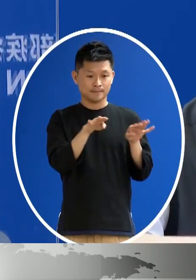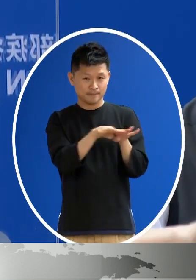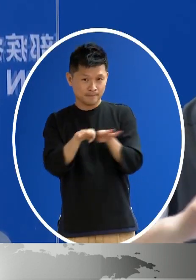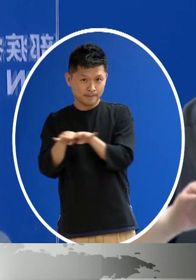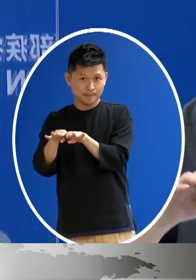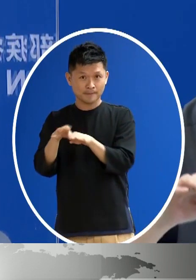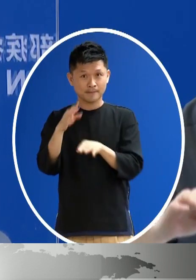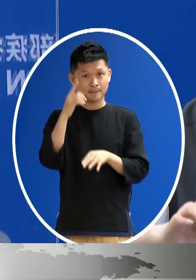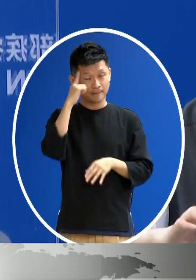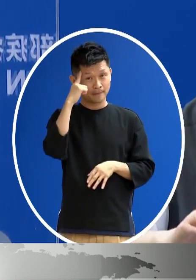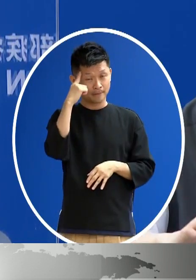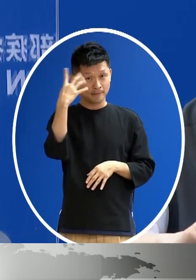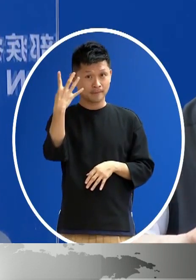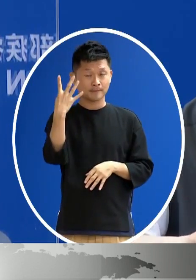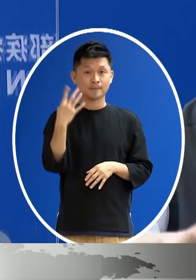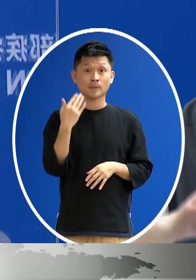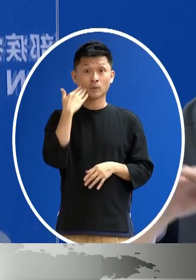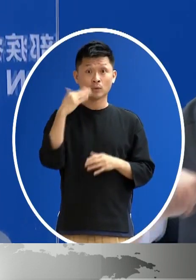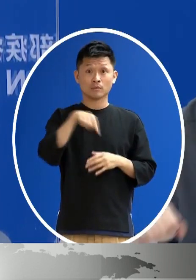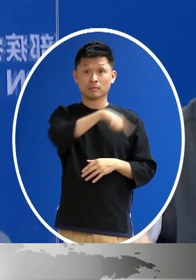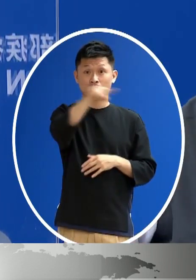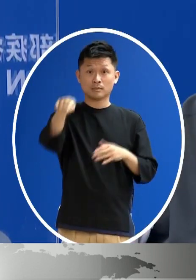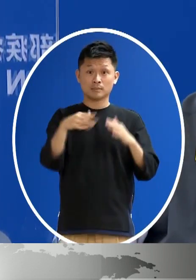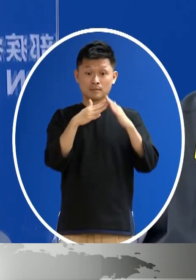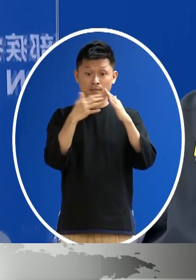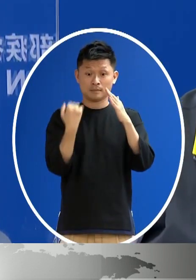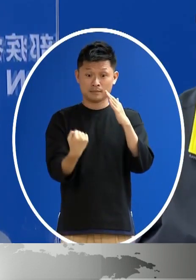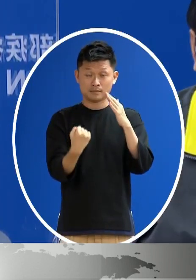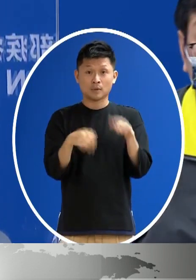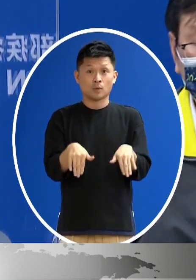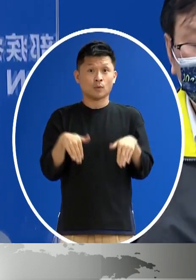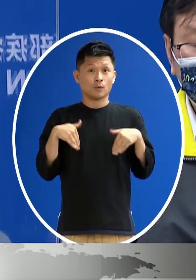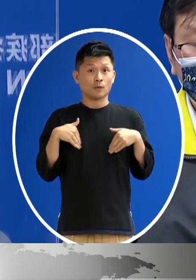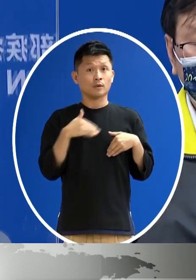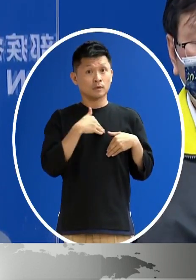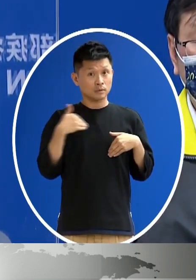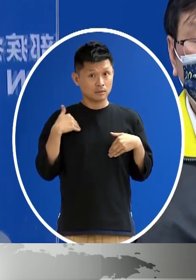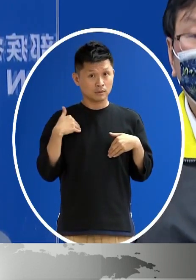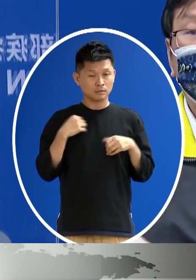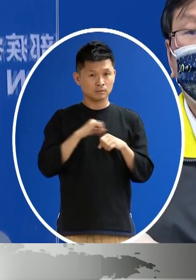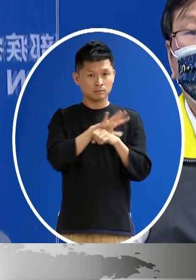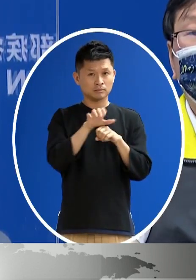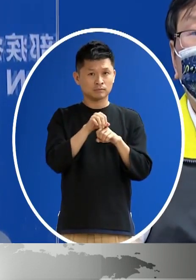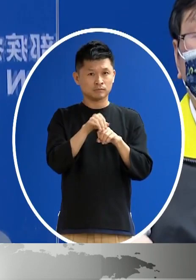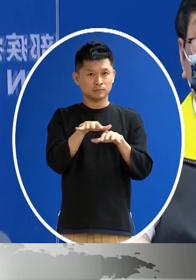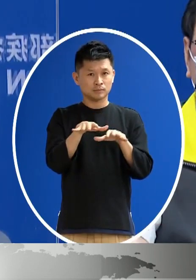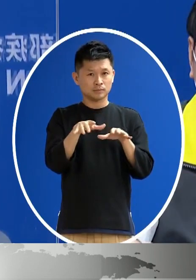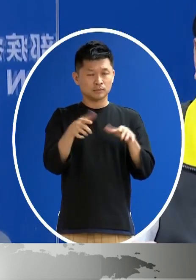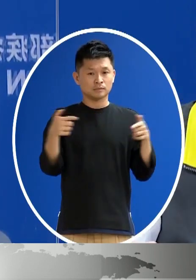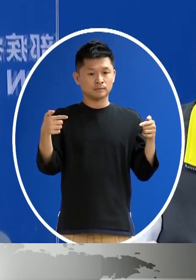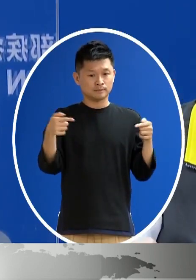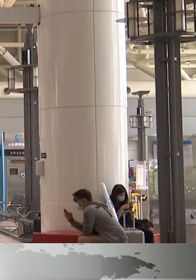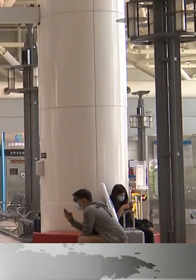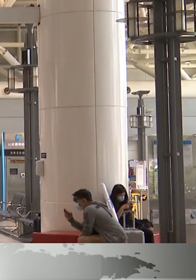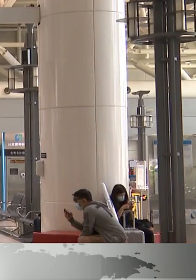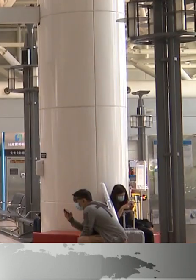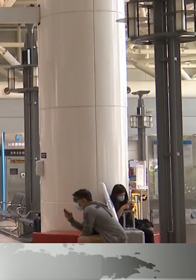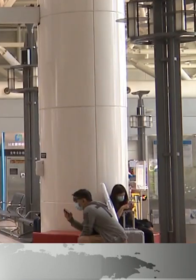the coming few days of this holiday, if people are compliant and stay home, I believe that would be a tremendous help to our COVID